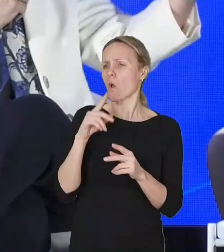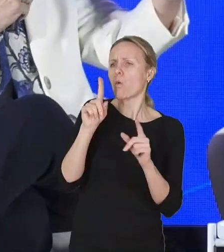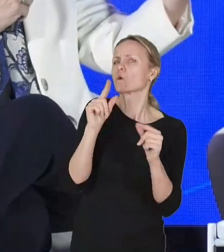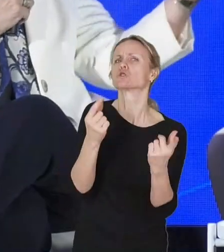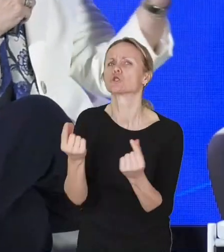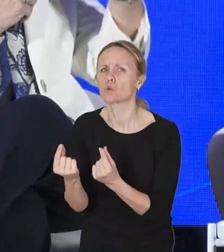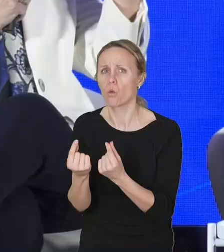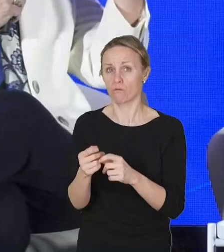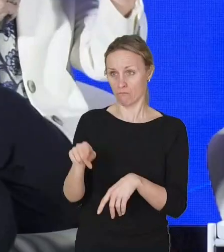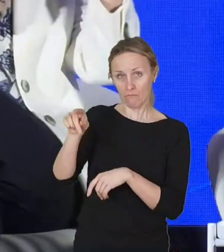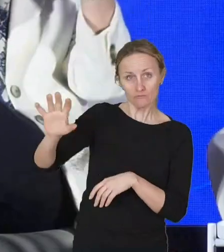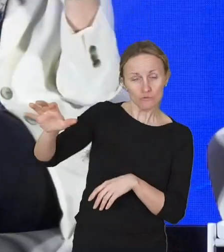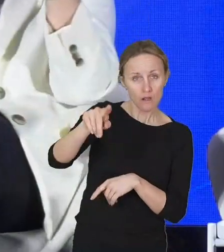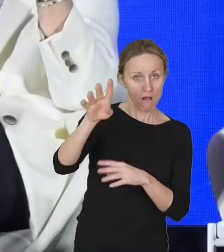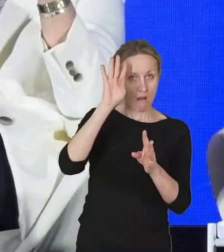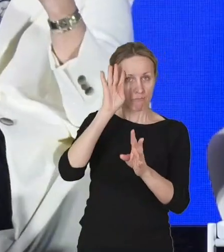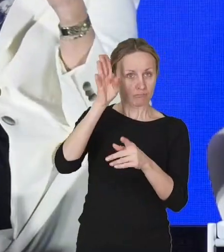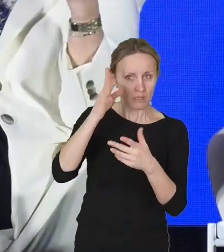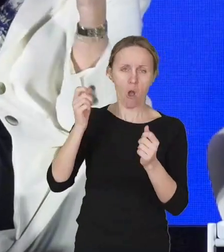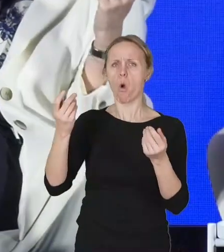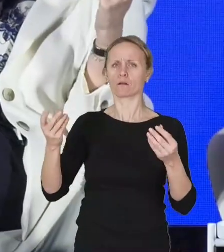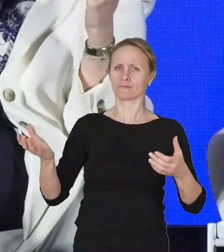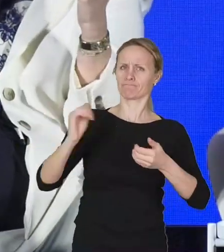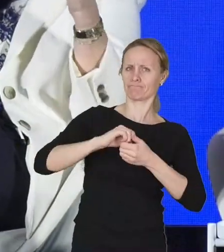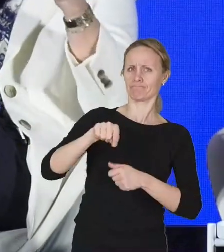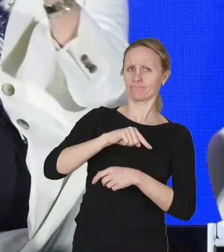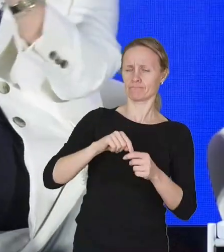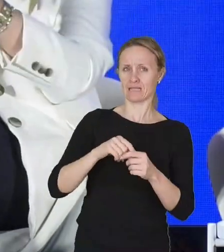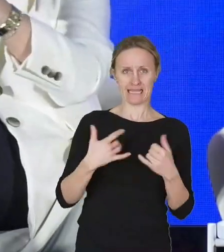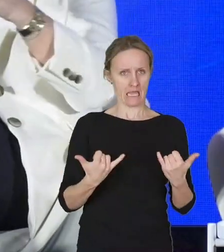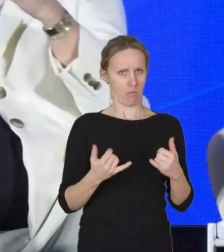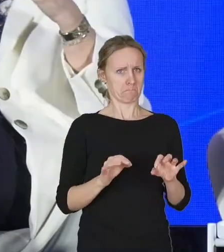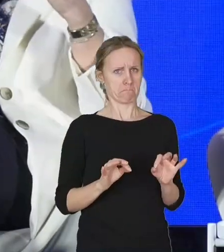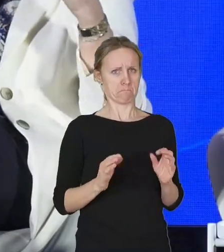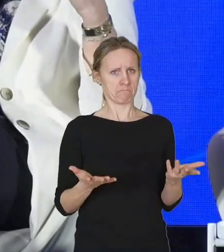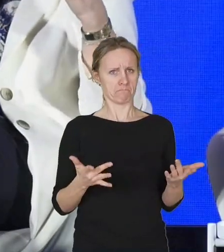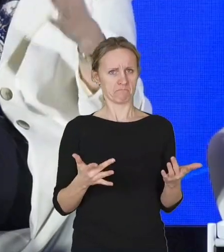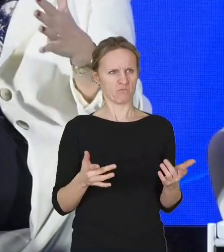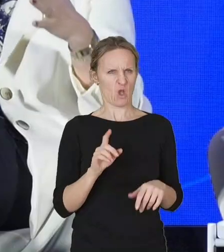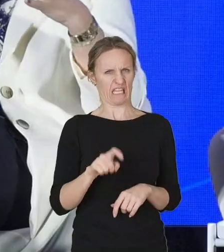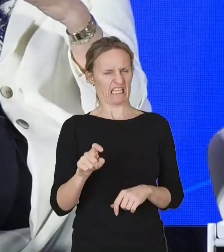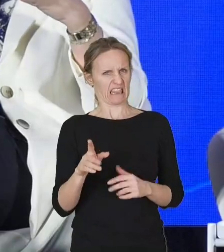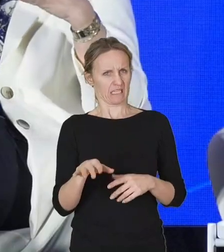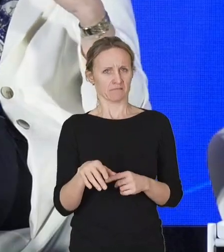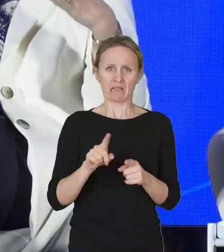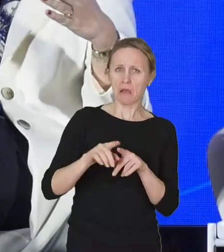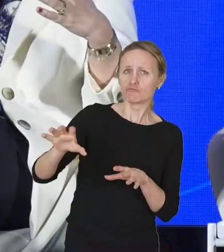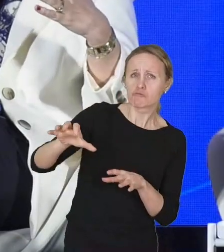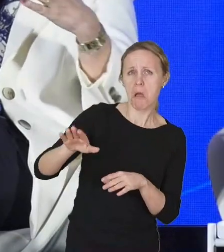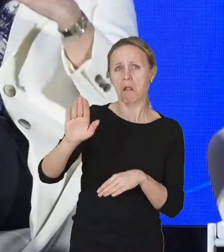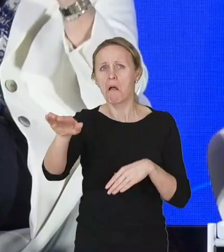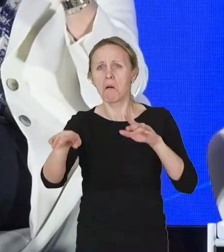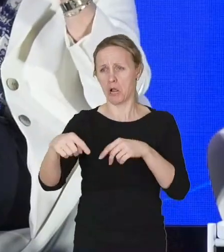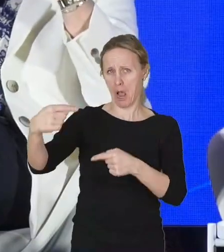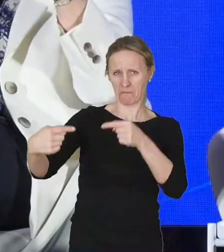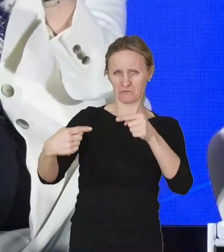if Eindhoven competes with Guangzhou or Shanghai or whatever. And then on the other hand, if you look at the industrial and competitiveness policies, the trade